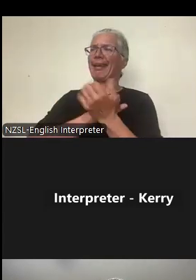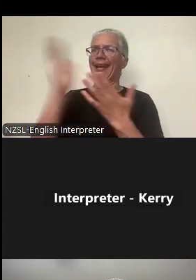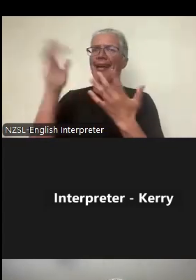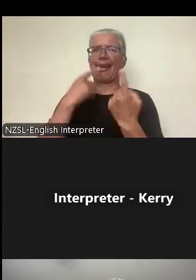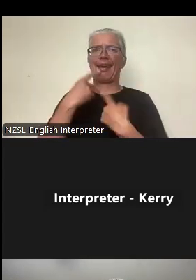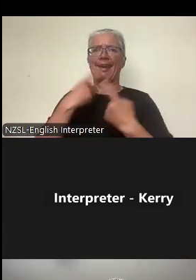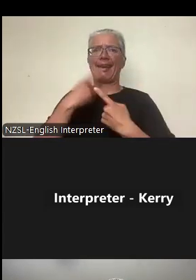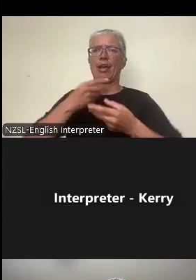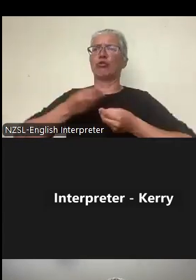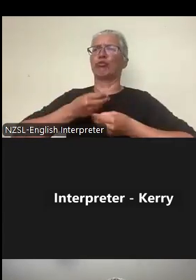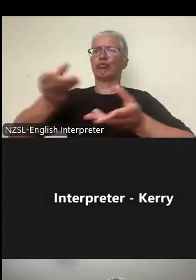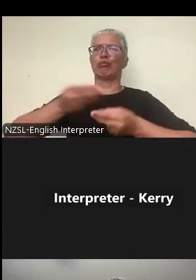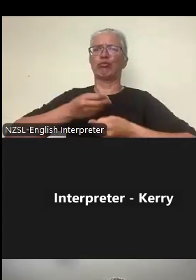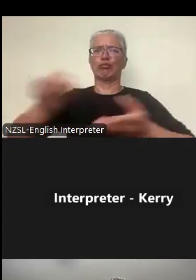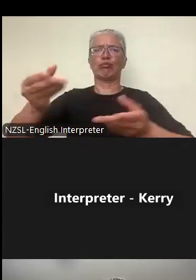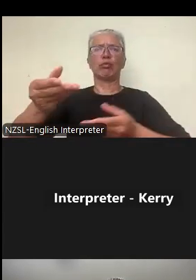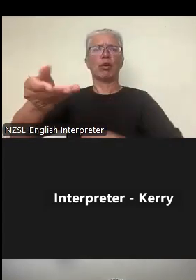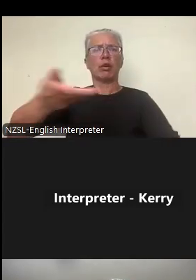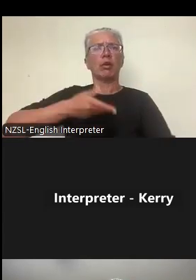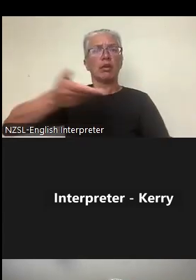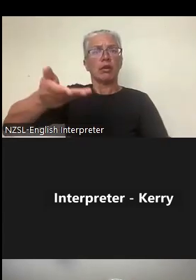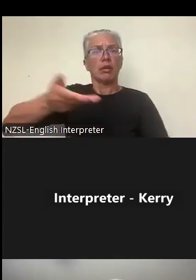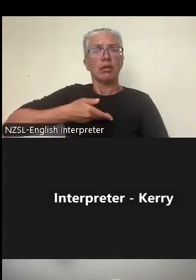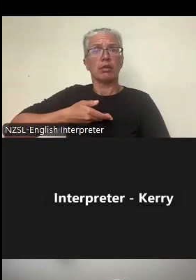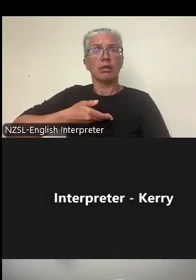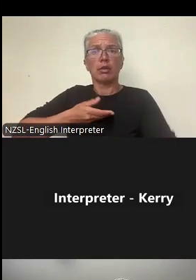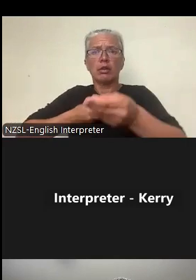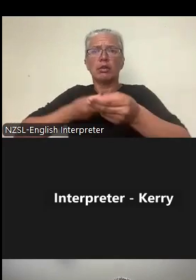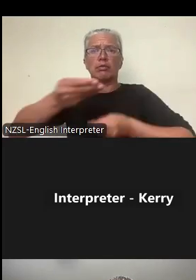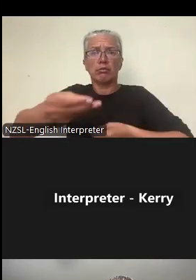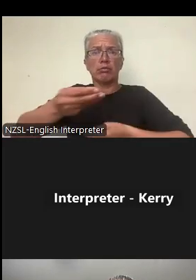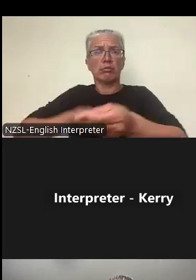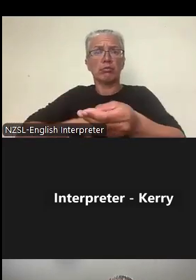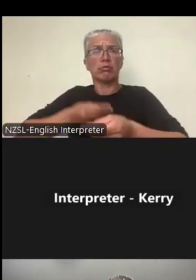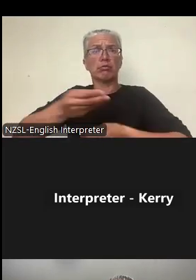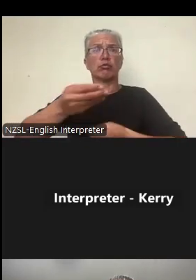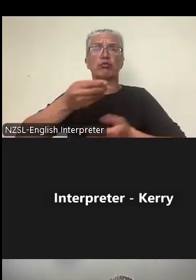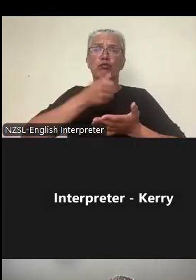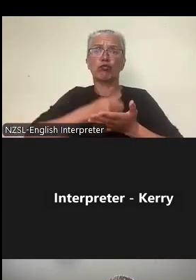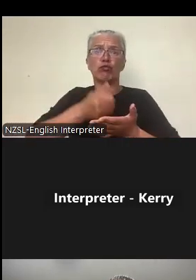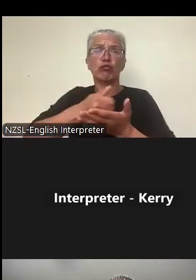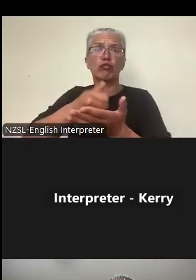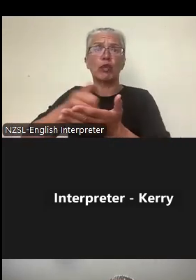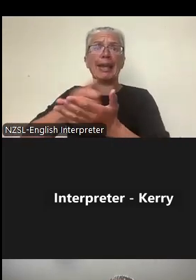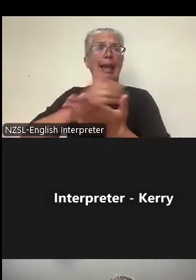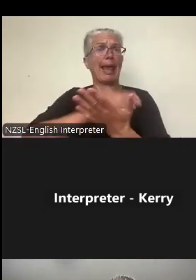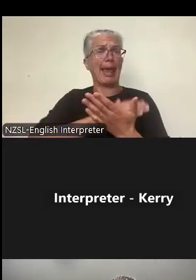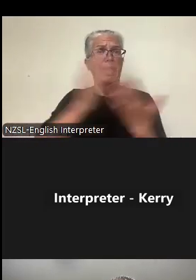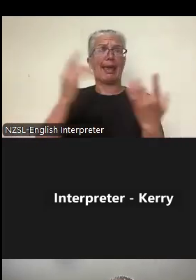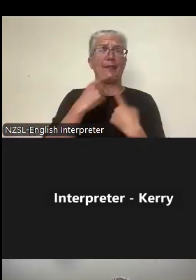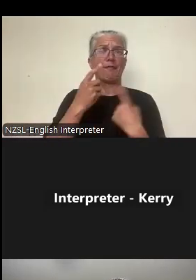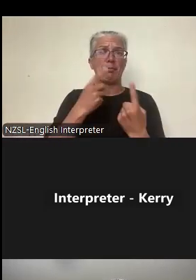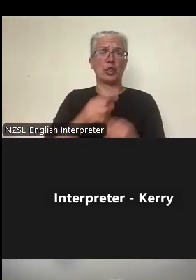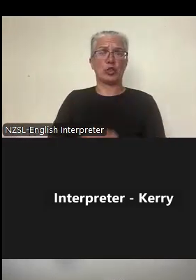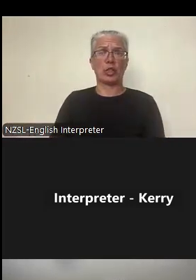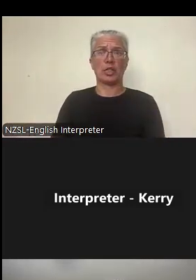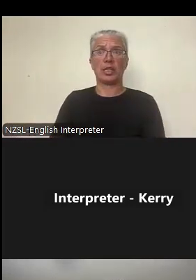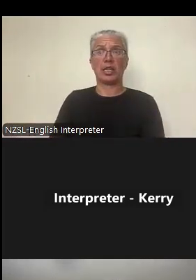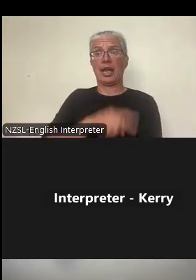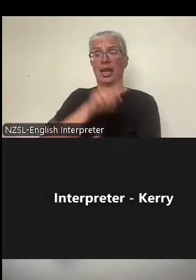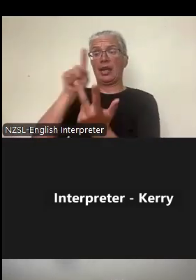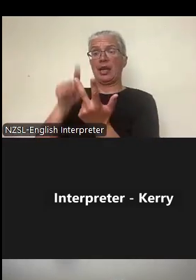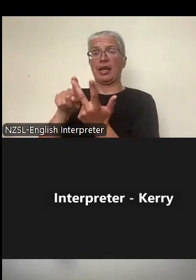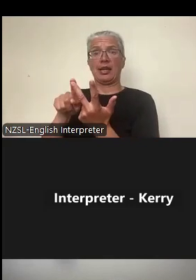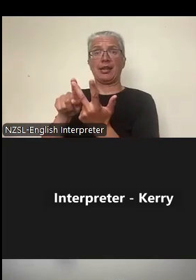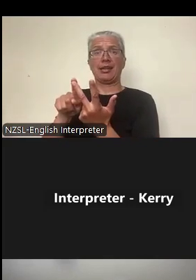of communication, they're clear and they're regular. And then your third aspect is integrity and